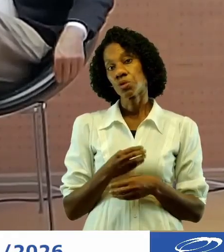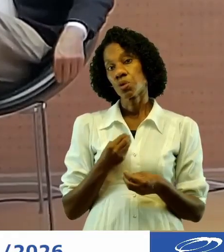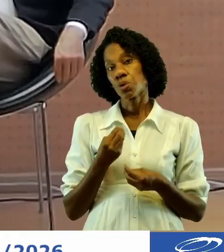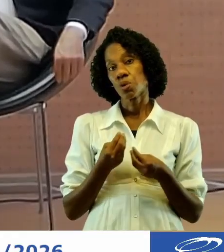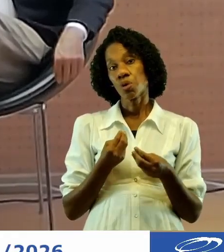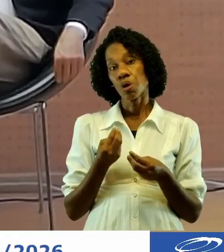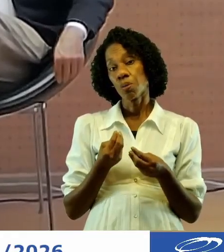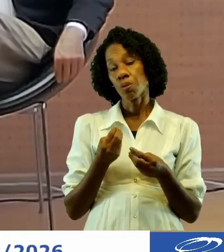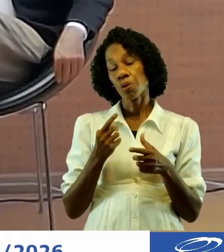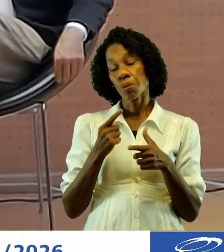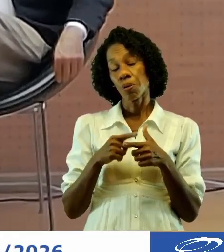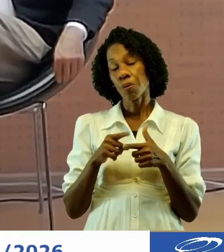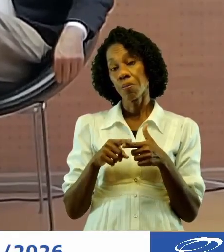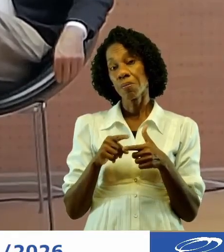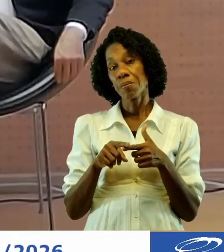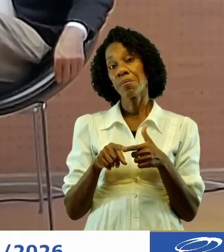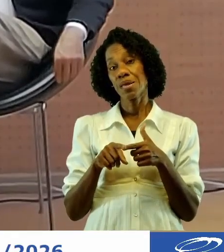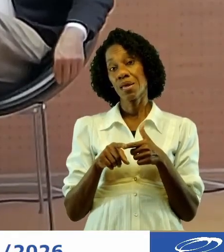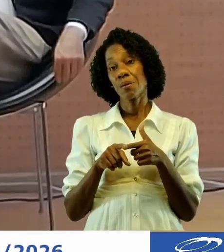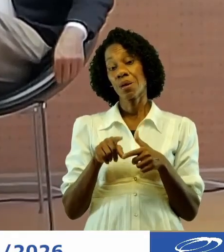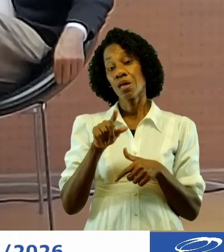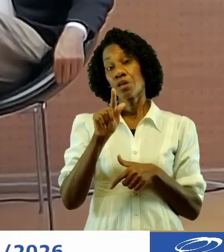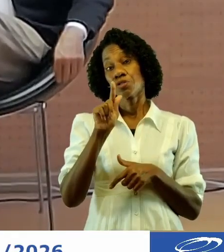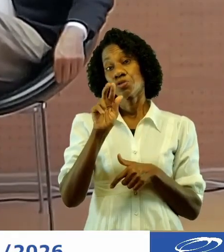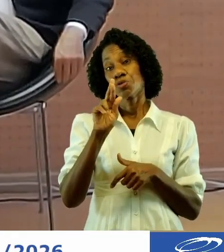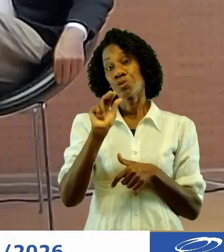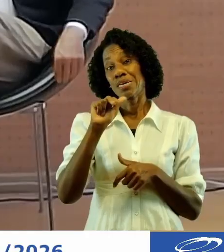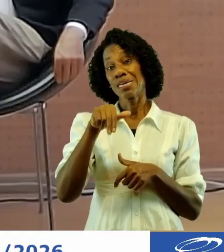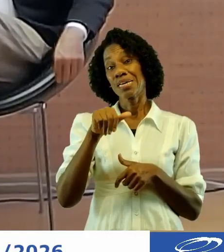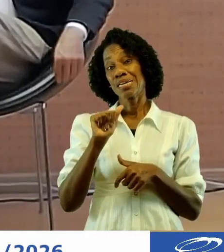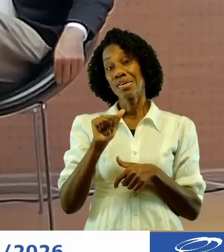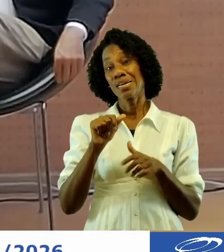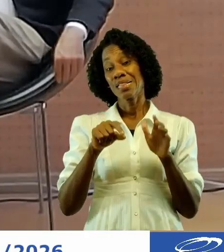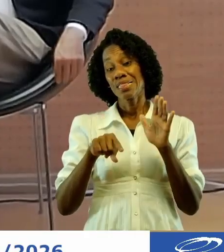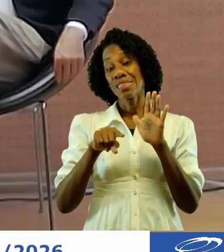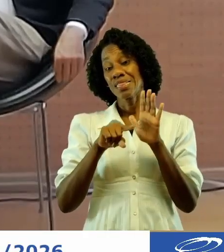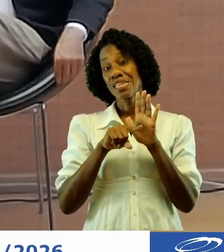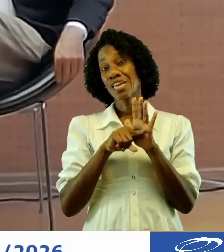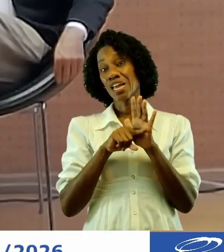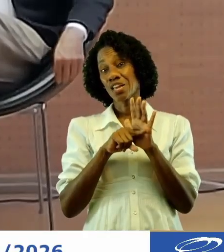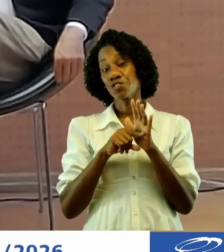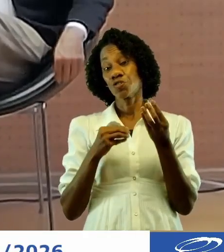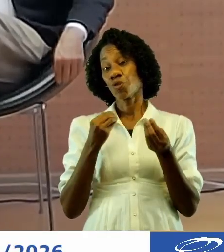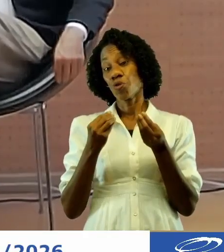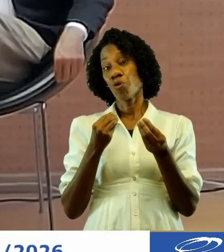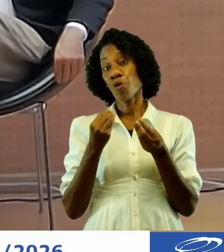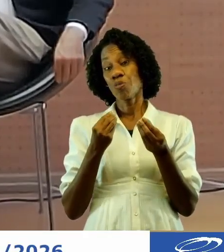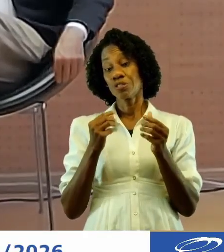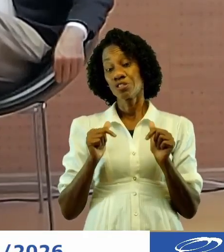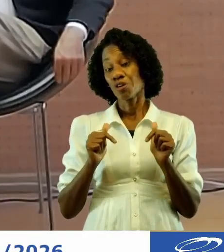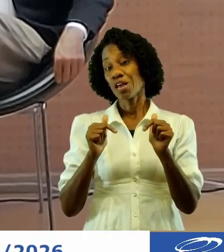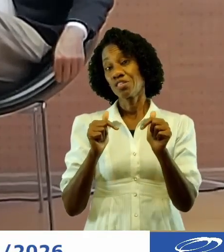problema da resistência a negativos no serviço dele, se ele está enfrentando esse problema, quais são as